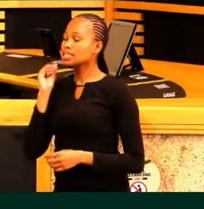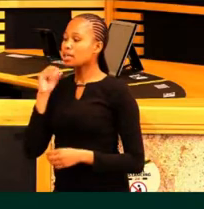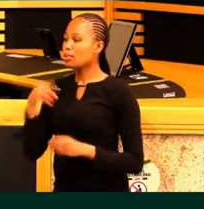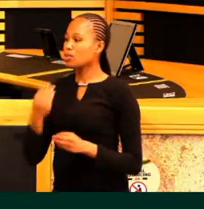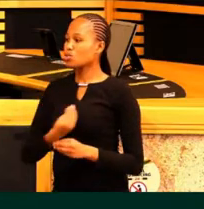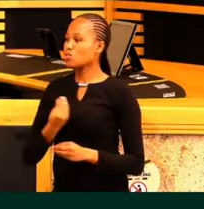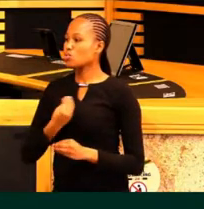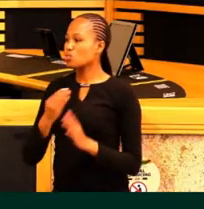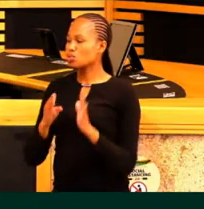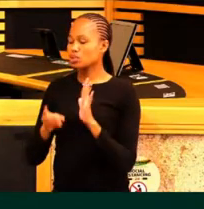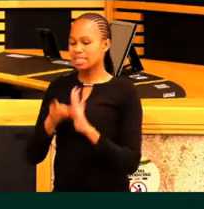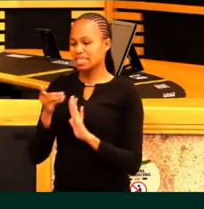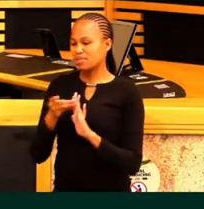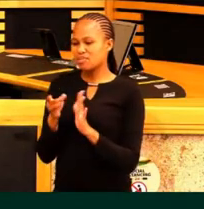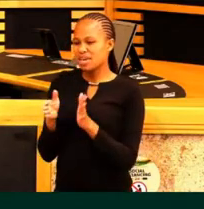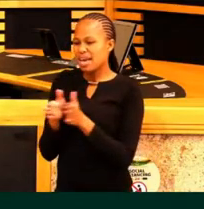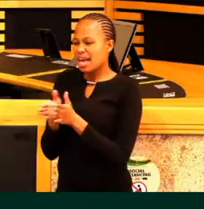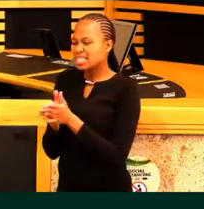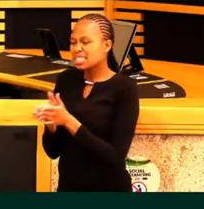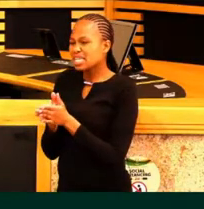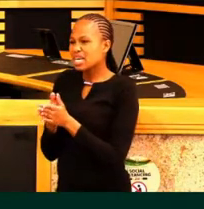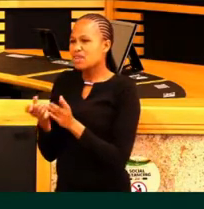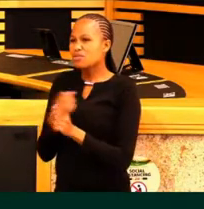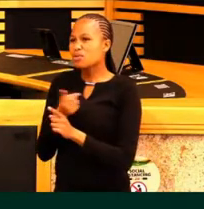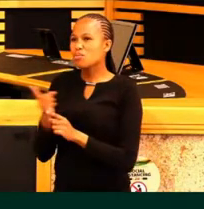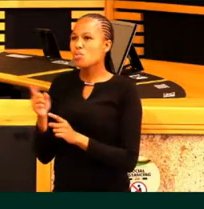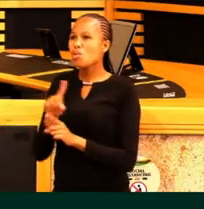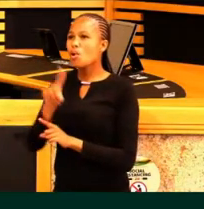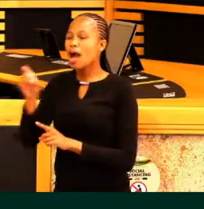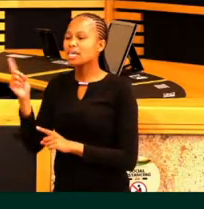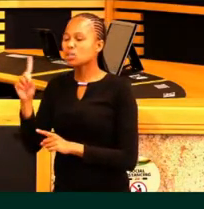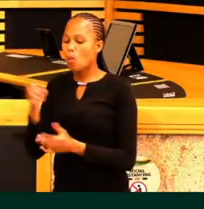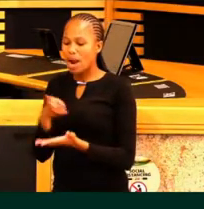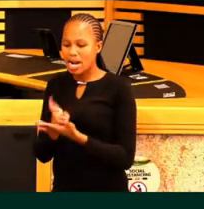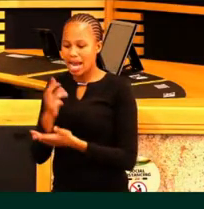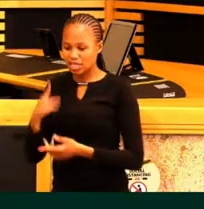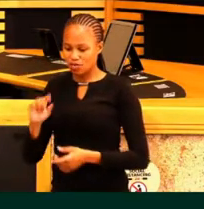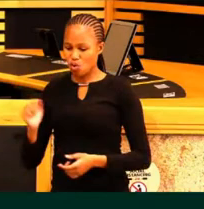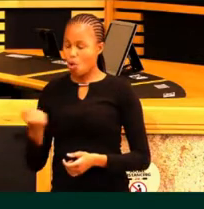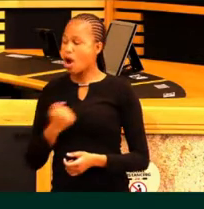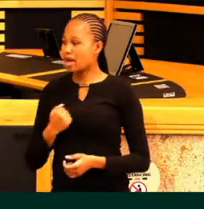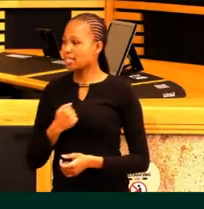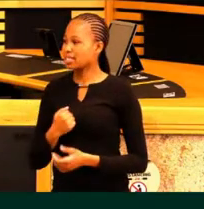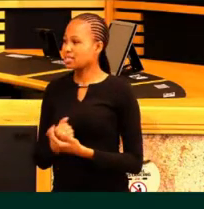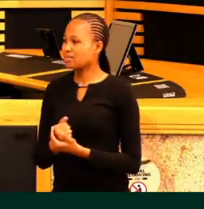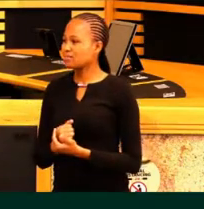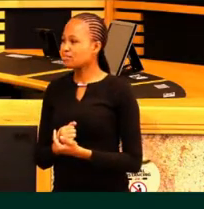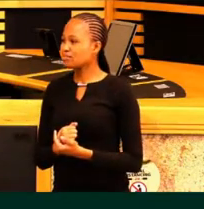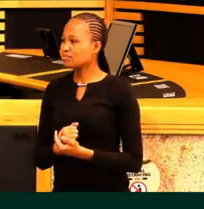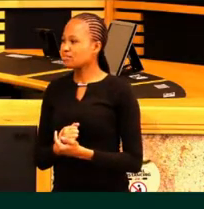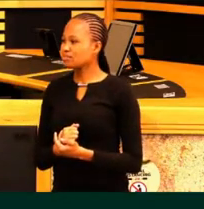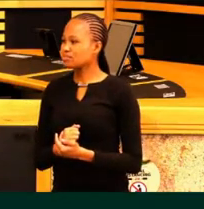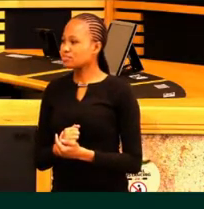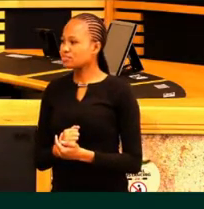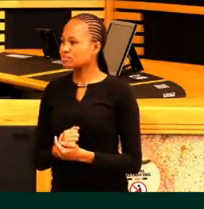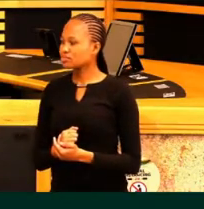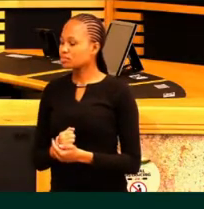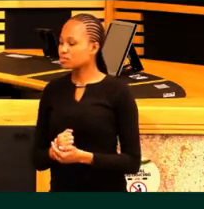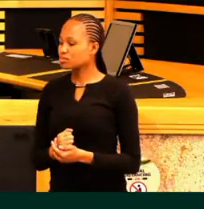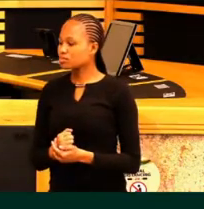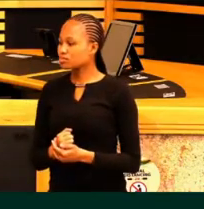hastali malizo Australia favor who are asking for what is due to us we are a noticeable chunk of the